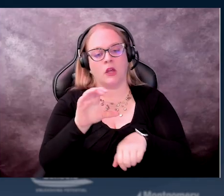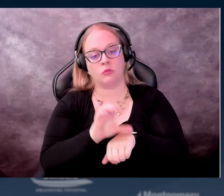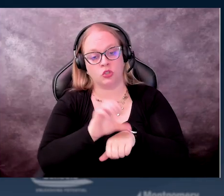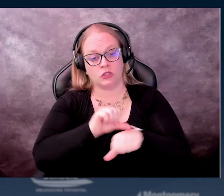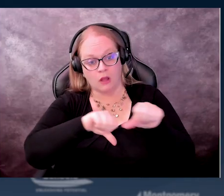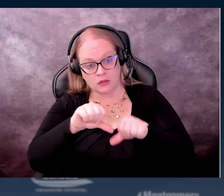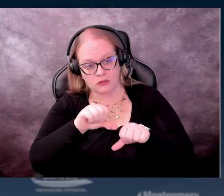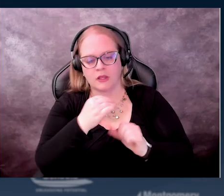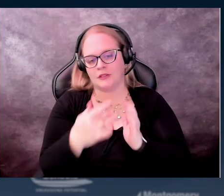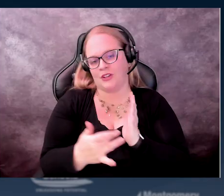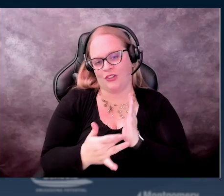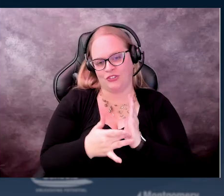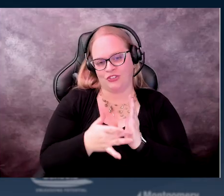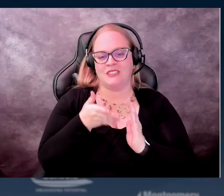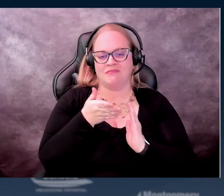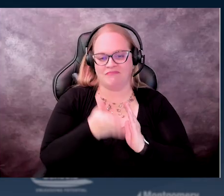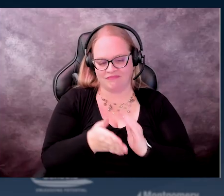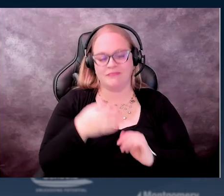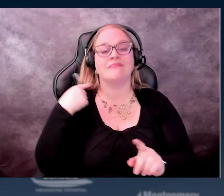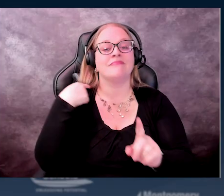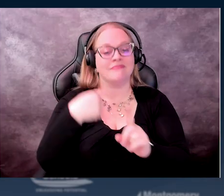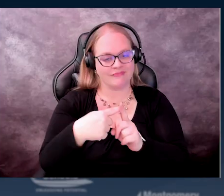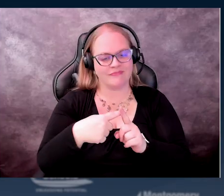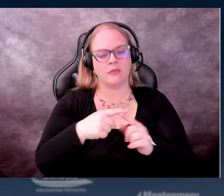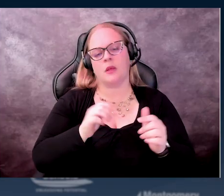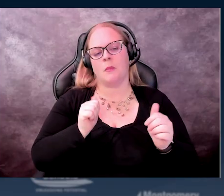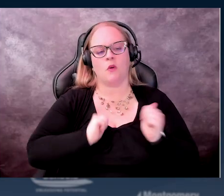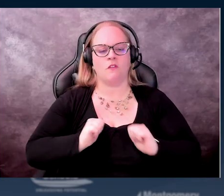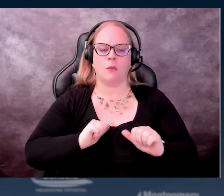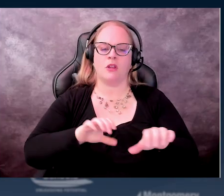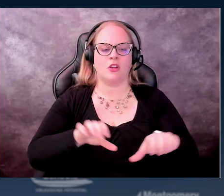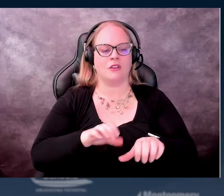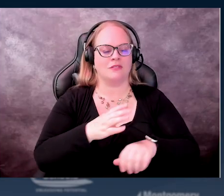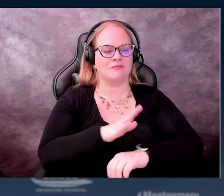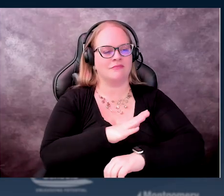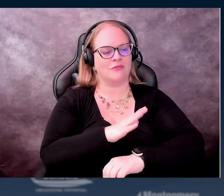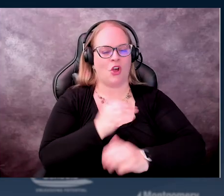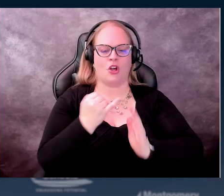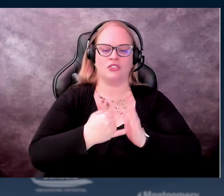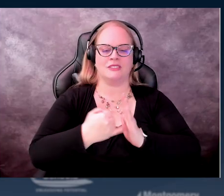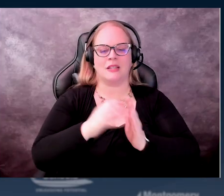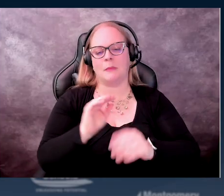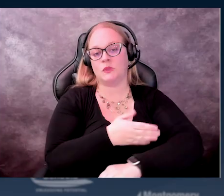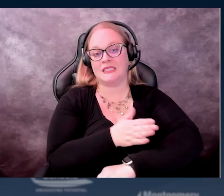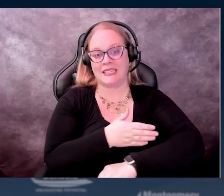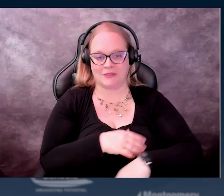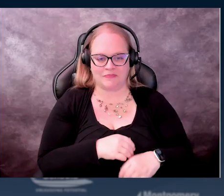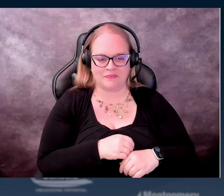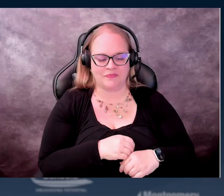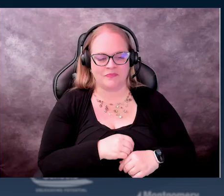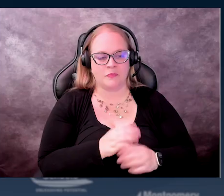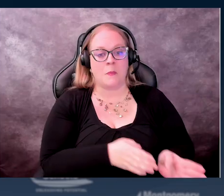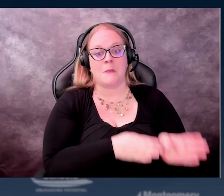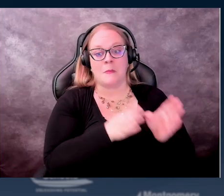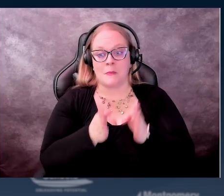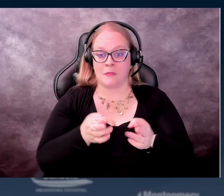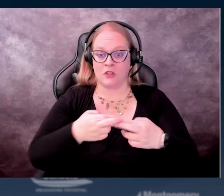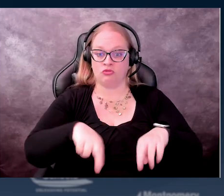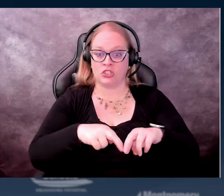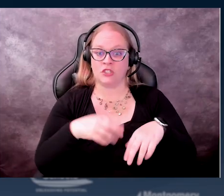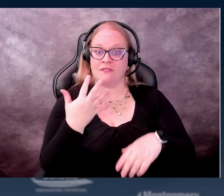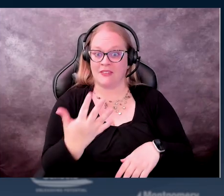to the performing arts and music. Moving on to region 5, these have 5 high